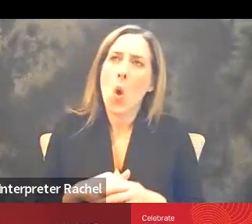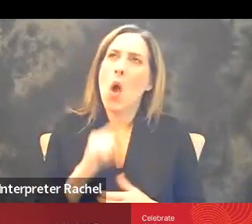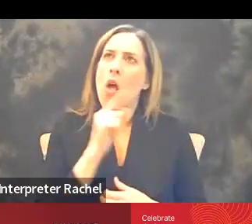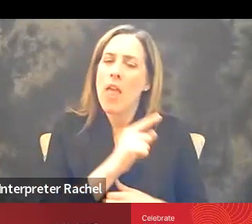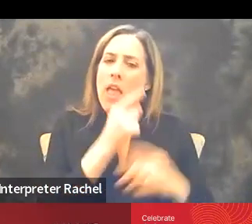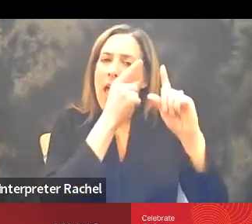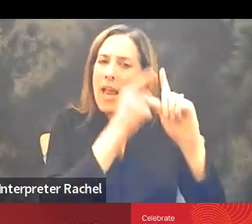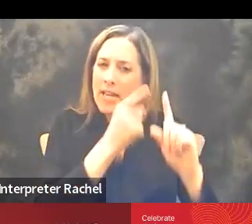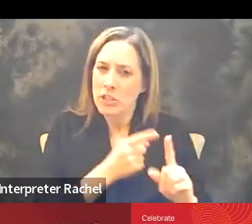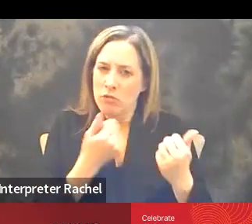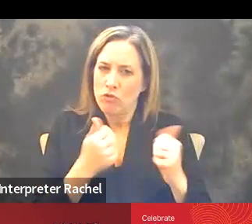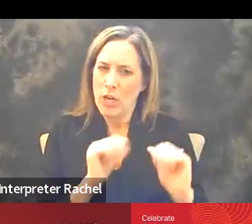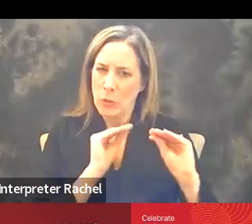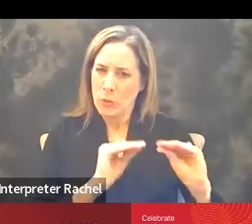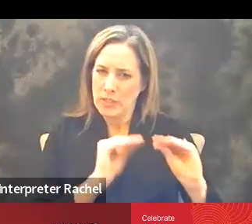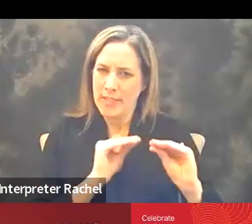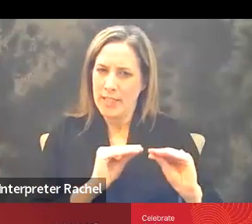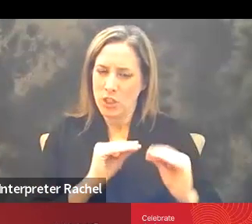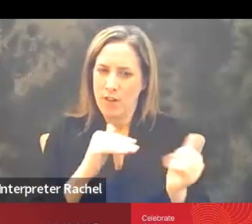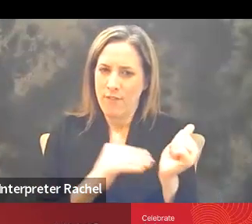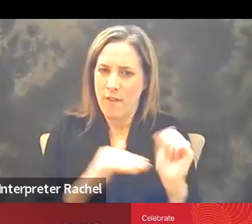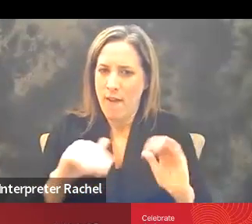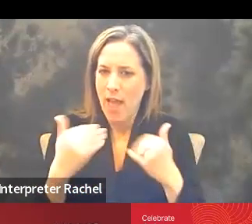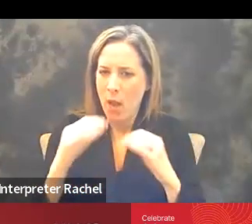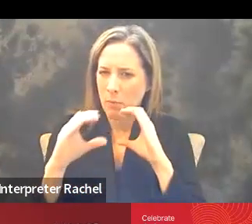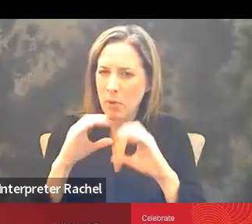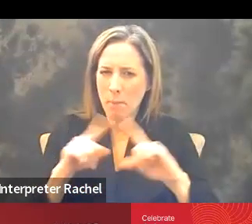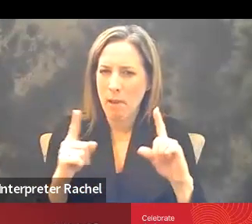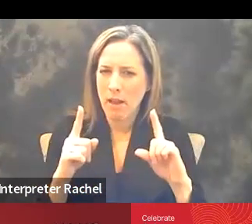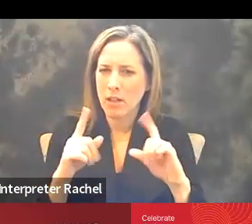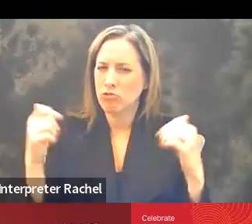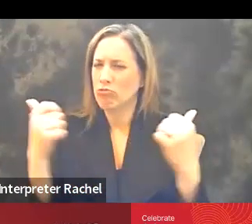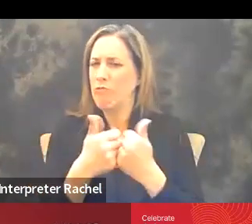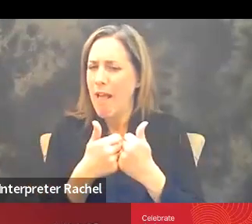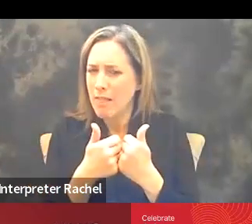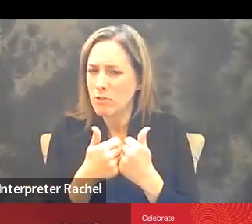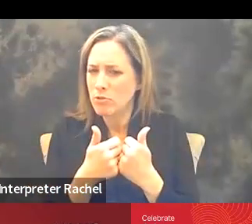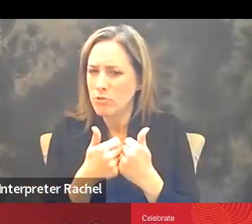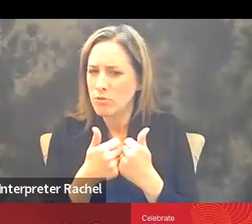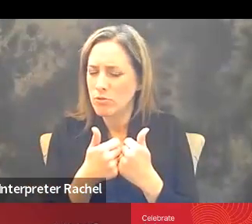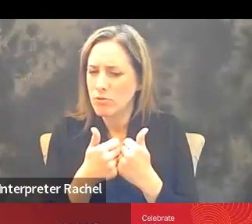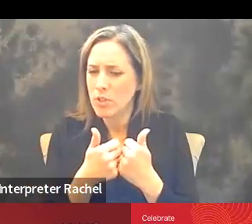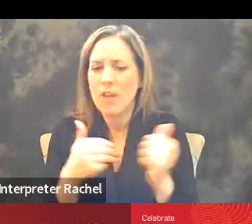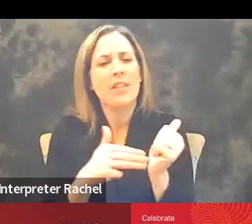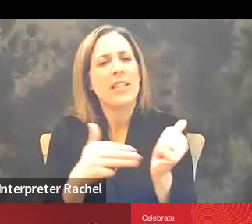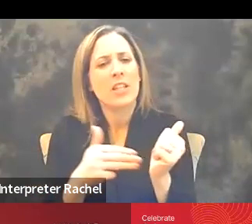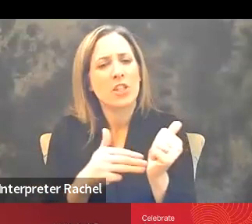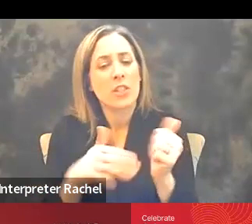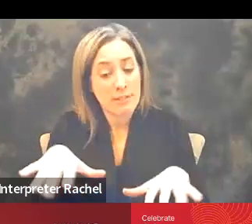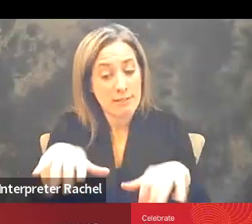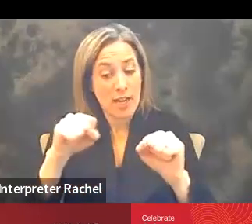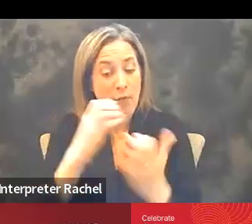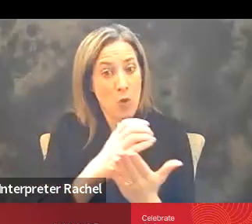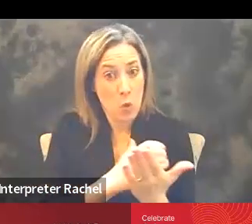that are trying to teach physicians how to communicate. But I think one of the challenges is that like the physicians that have then taken these courses,